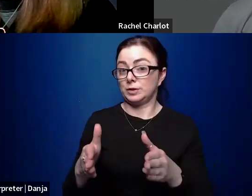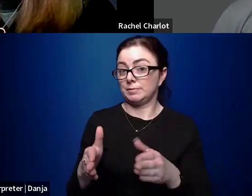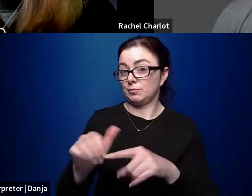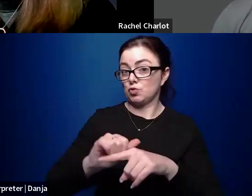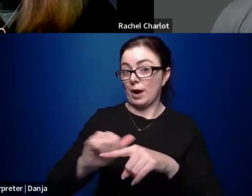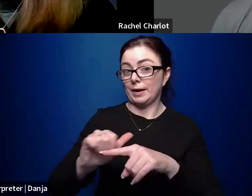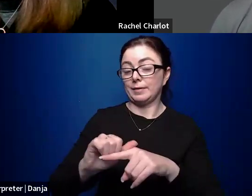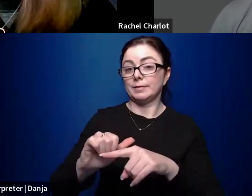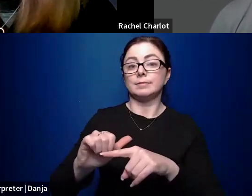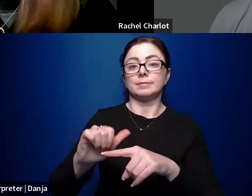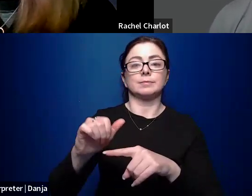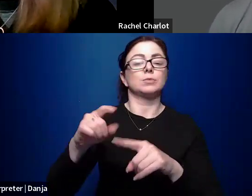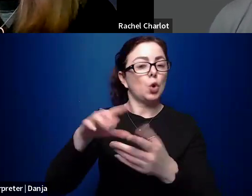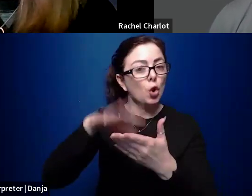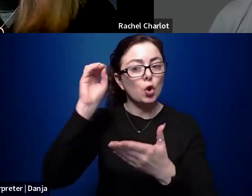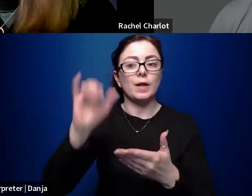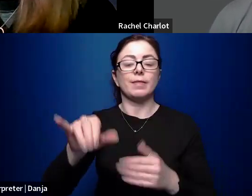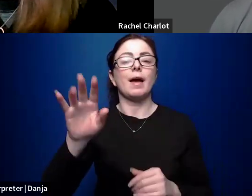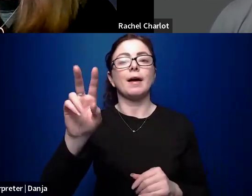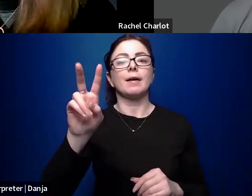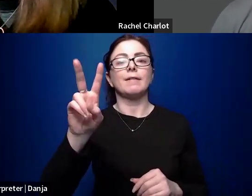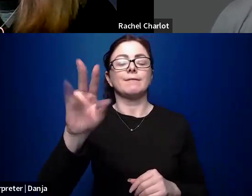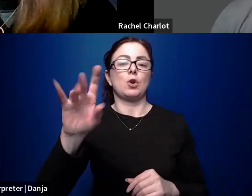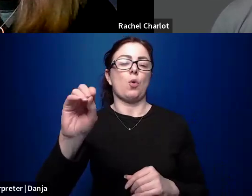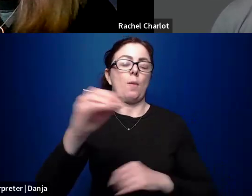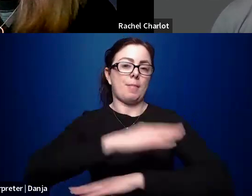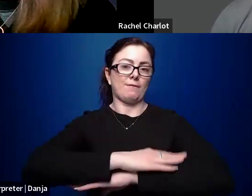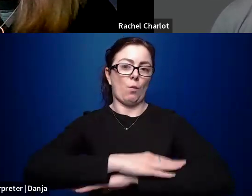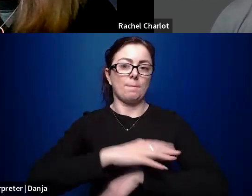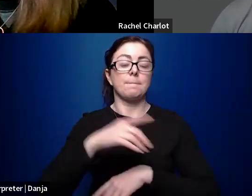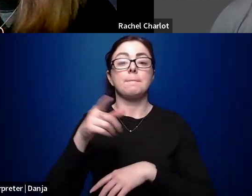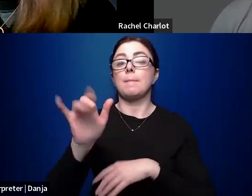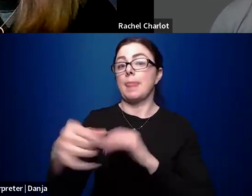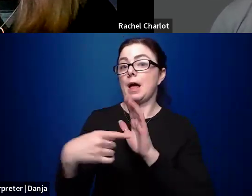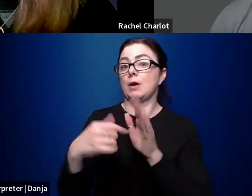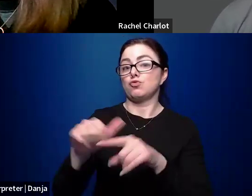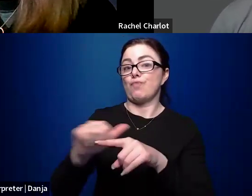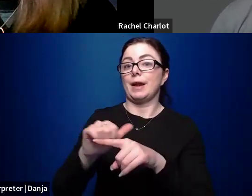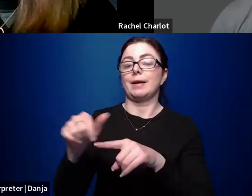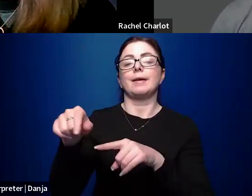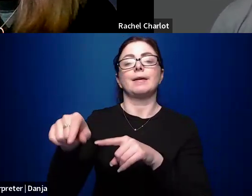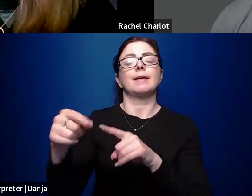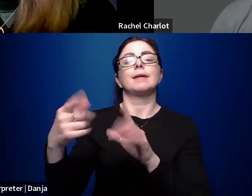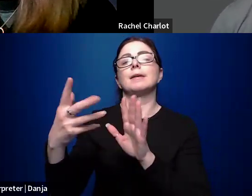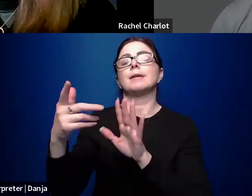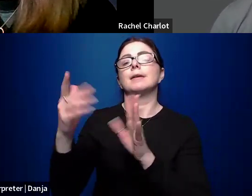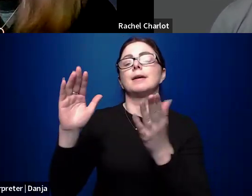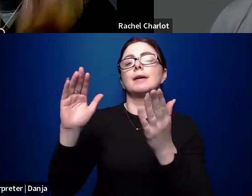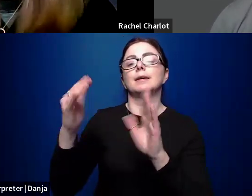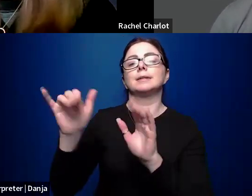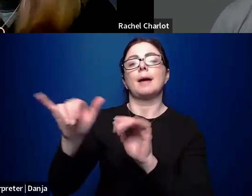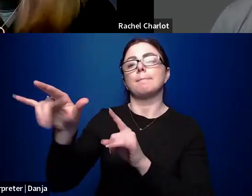platform. This training is modeled after the Story Center model based in Berkeley, California.